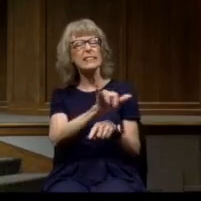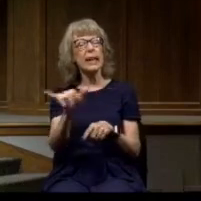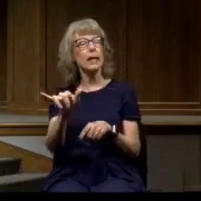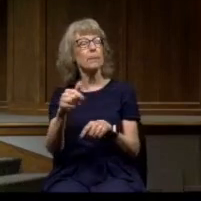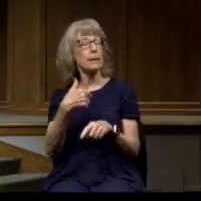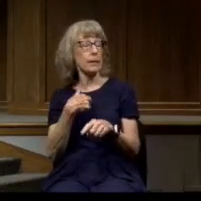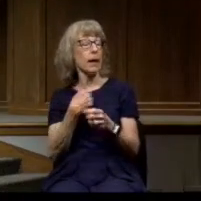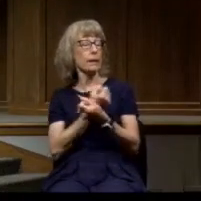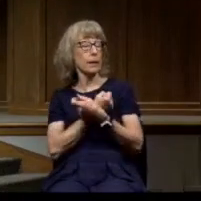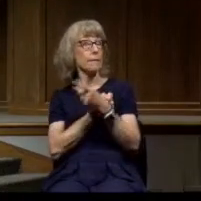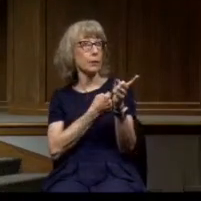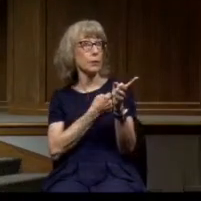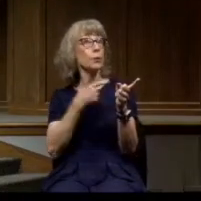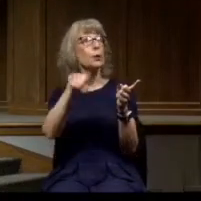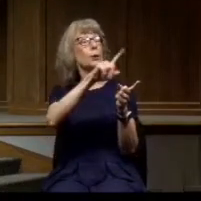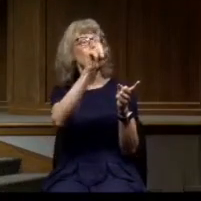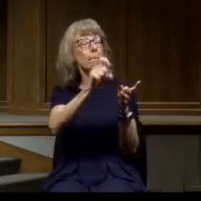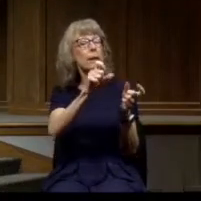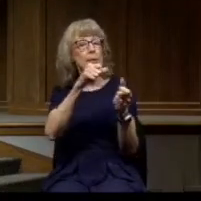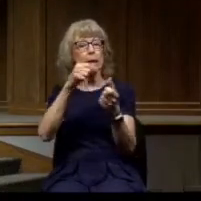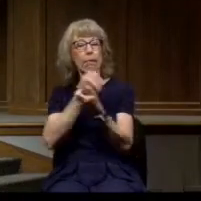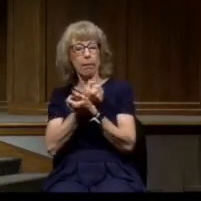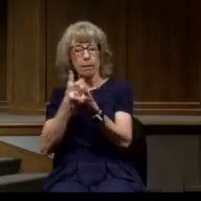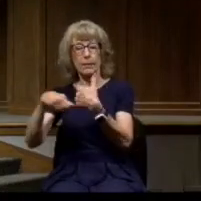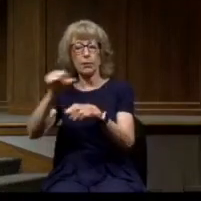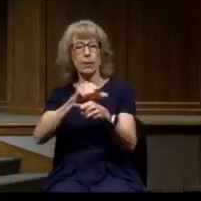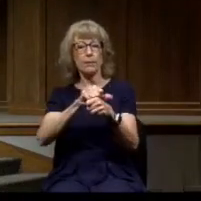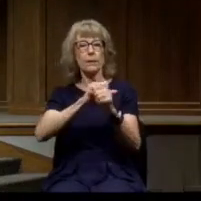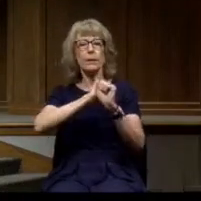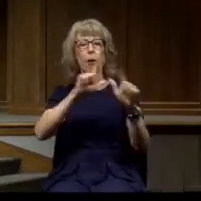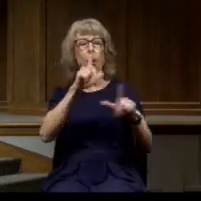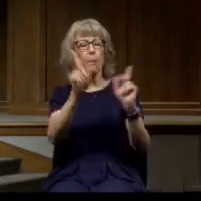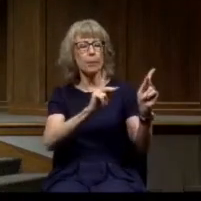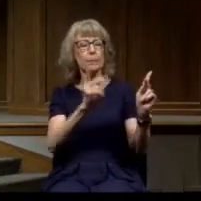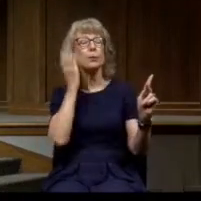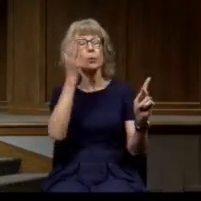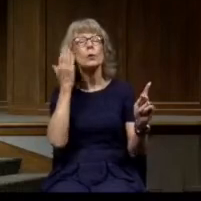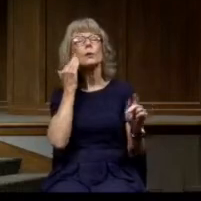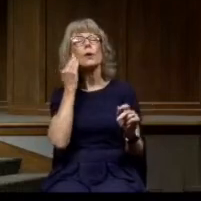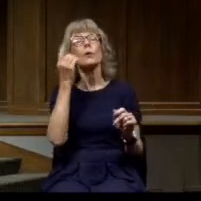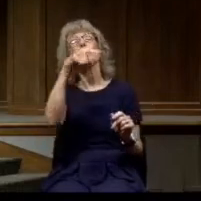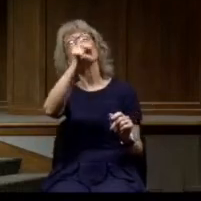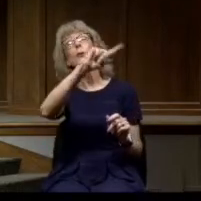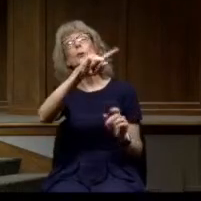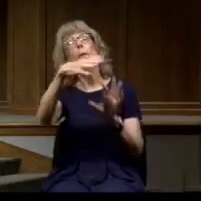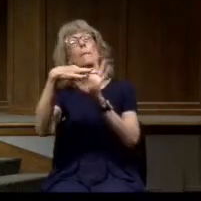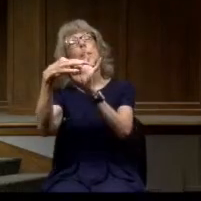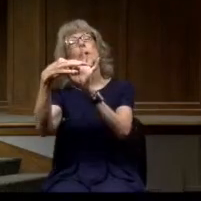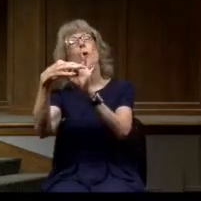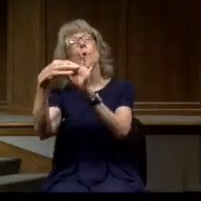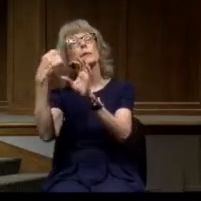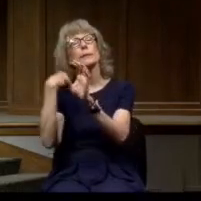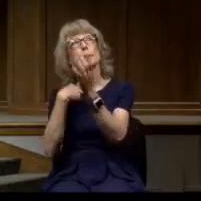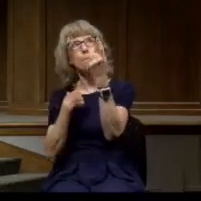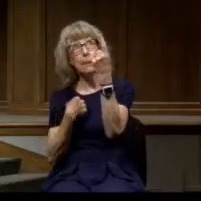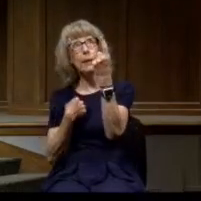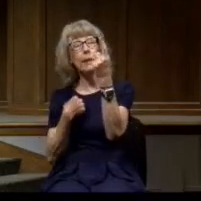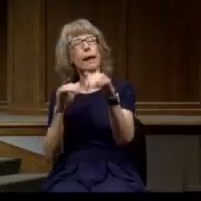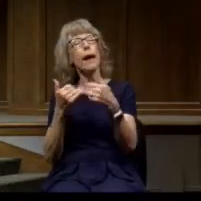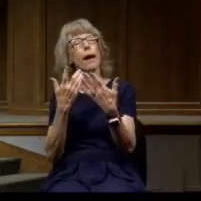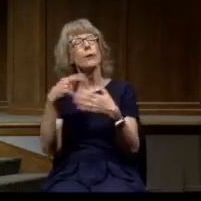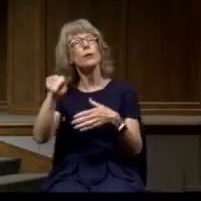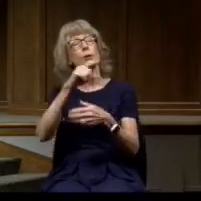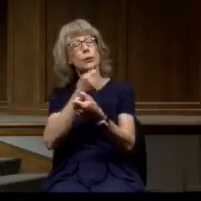must love one another. By this, everyone will know that you are my disciples if you love one another."